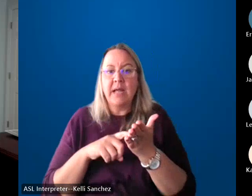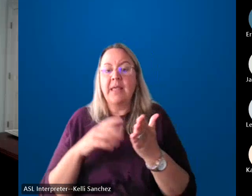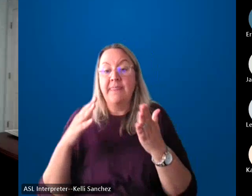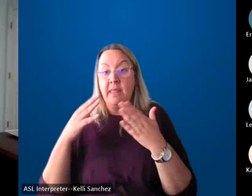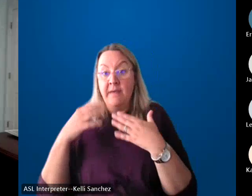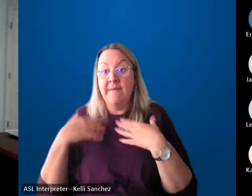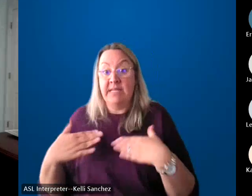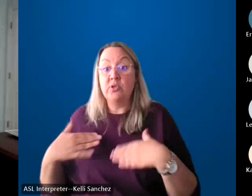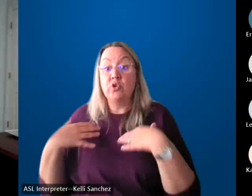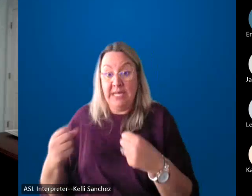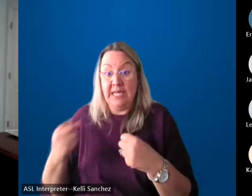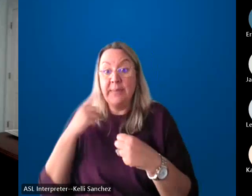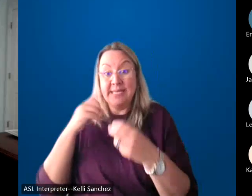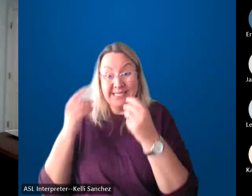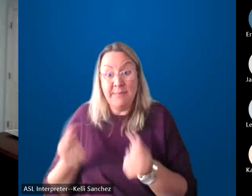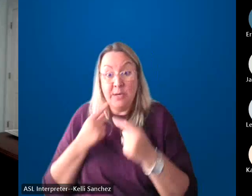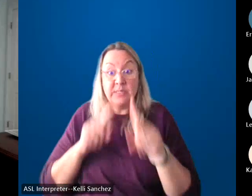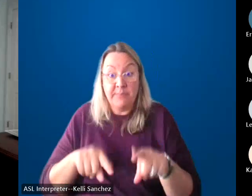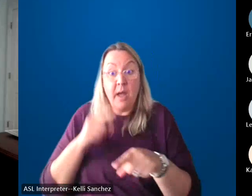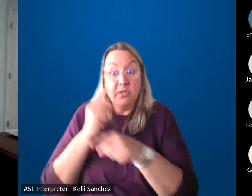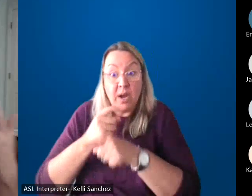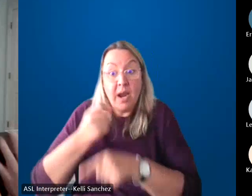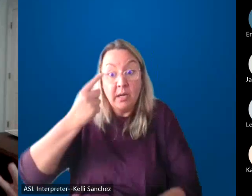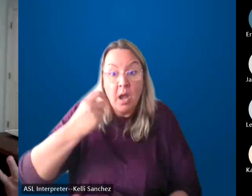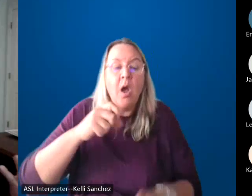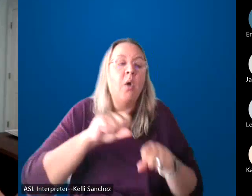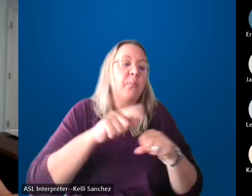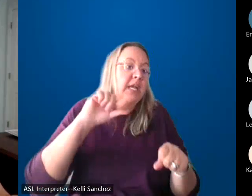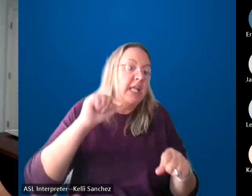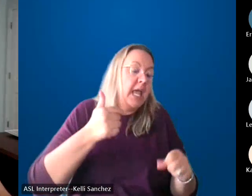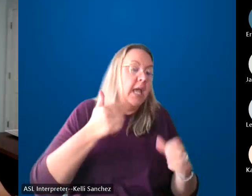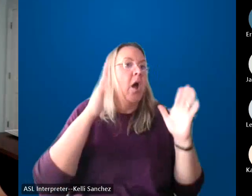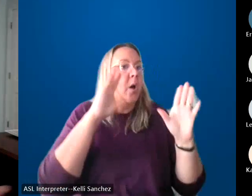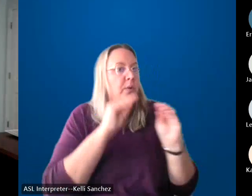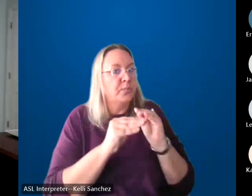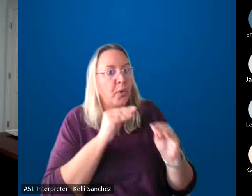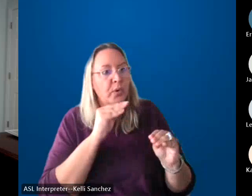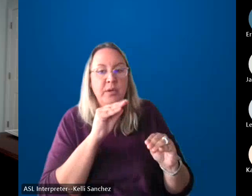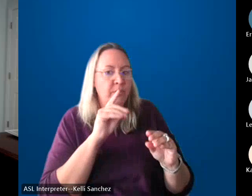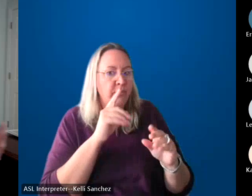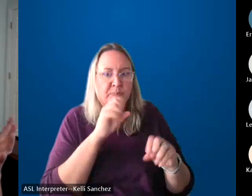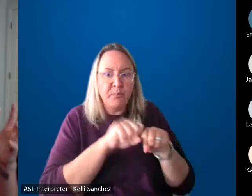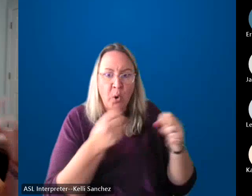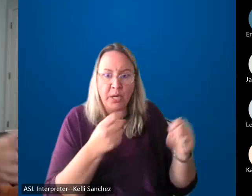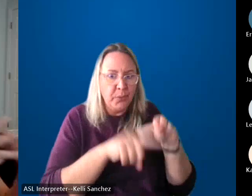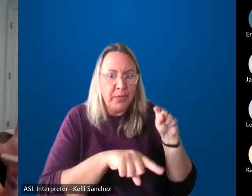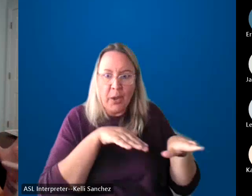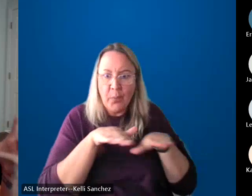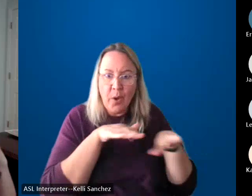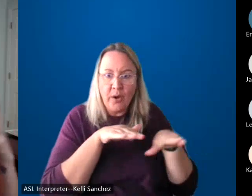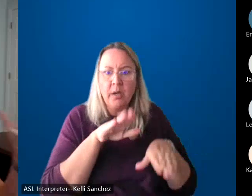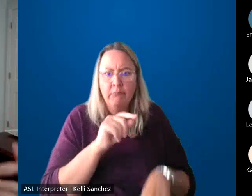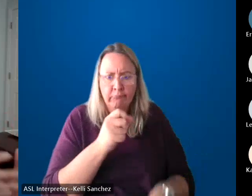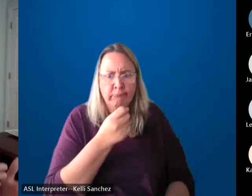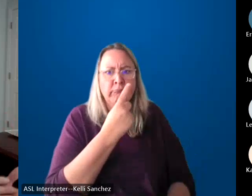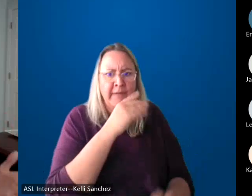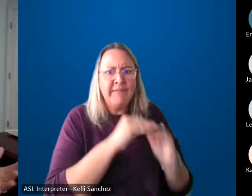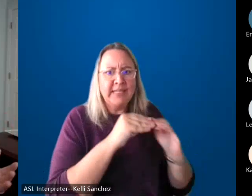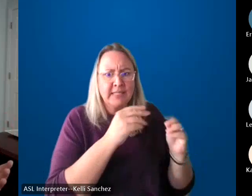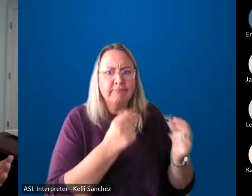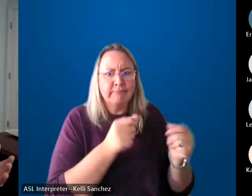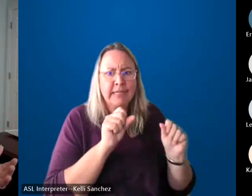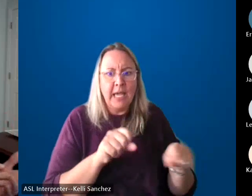it's an immediate response, right? Like it's you break a leg, it's broken, you can't walk, right? But with substance use or even mental health,